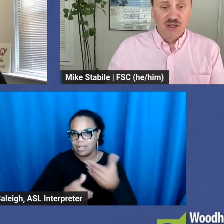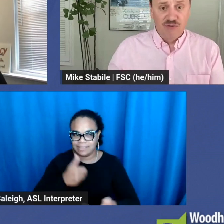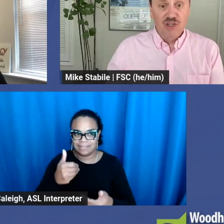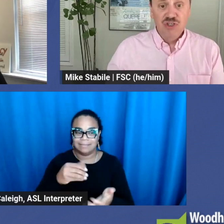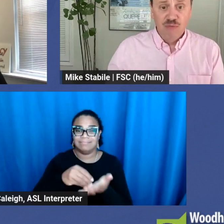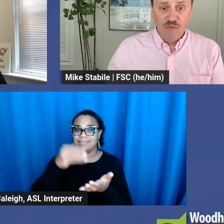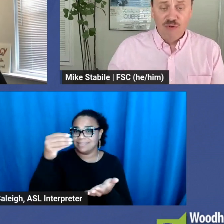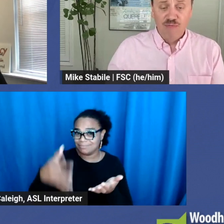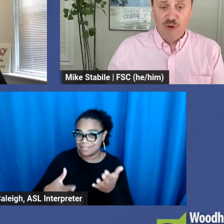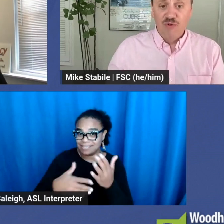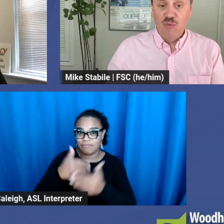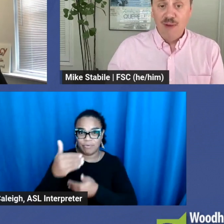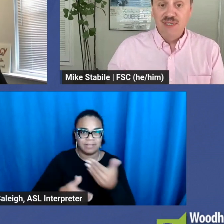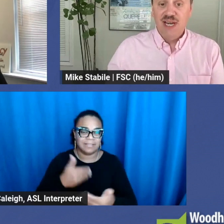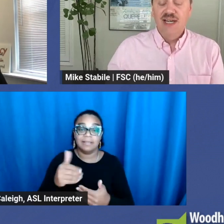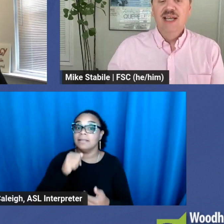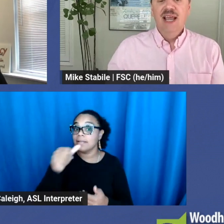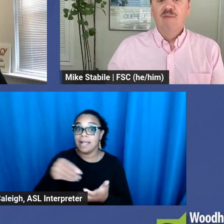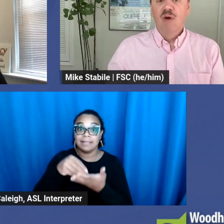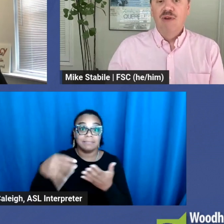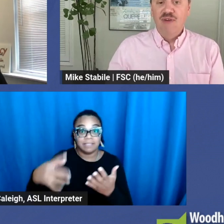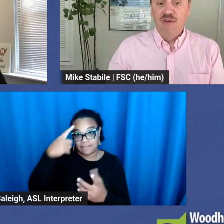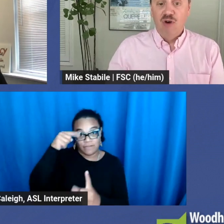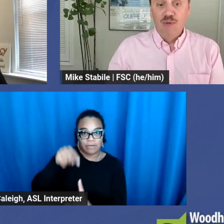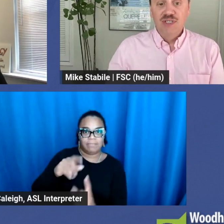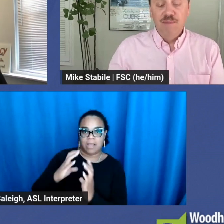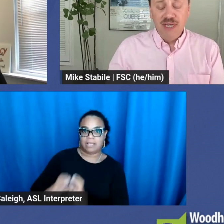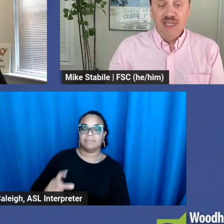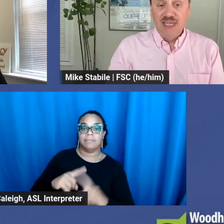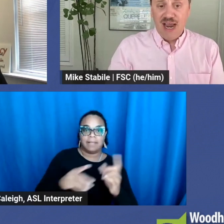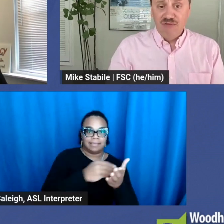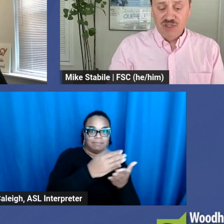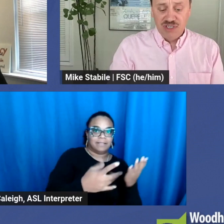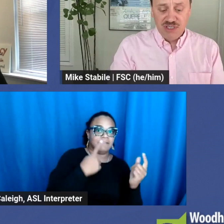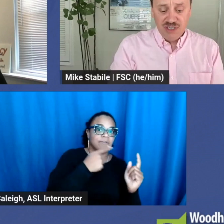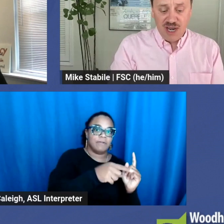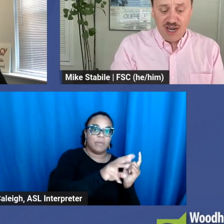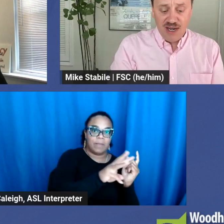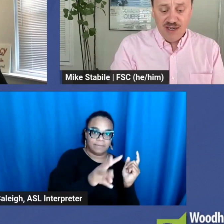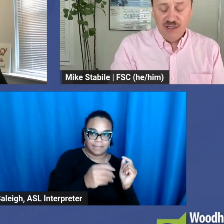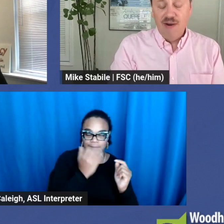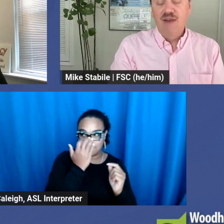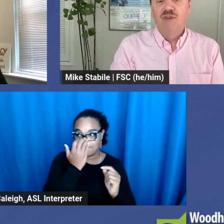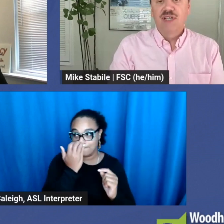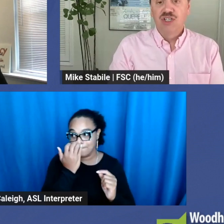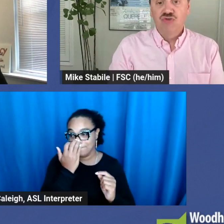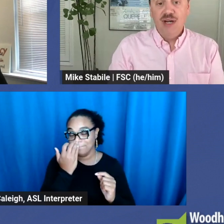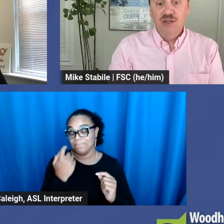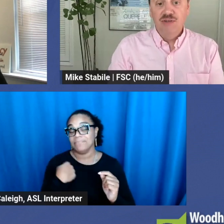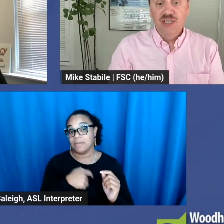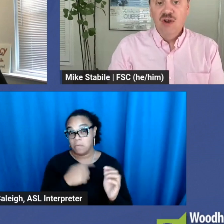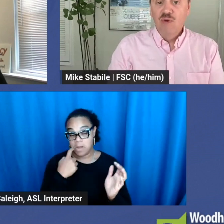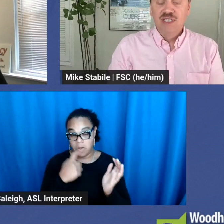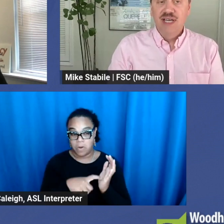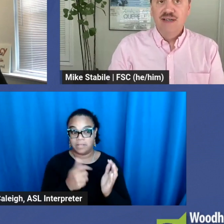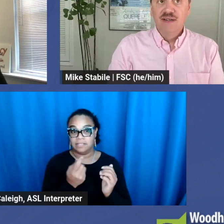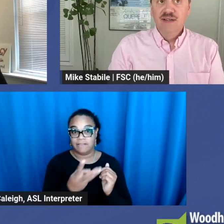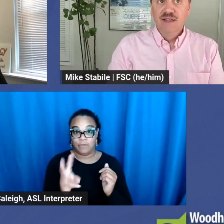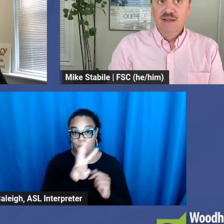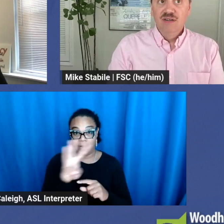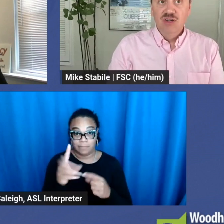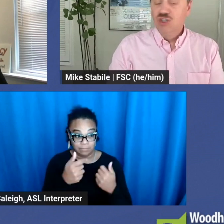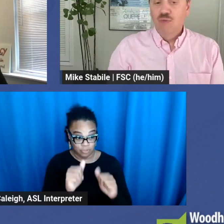Not necessarily for the consumer, but for the website. And what we found almost immediately after, a handful of sites tried to do this was